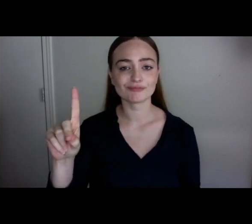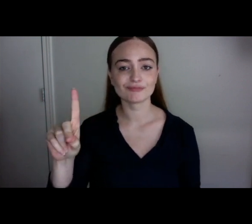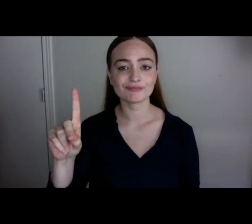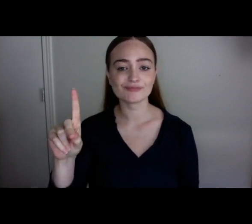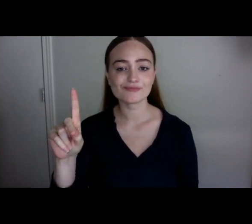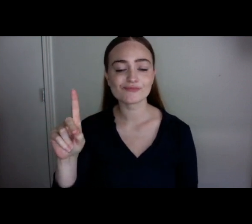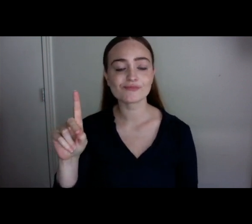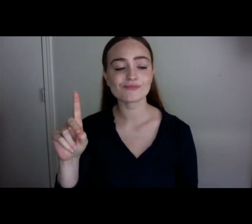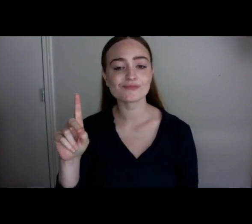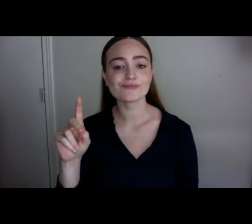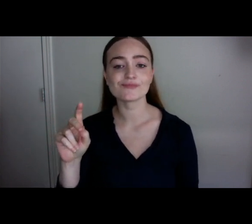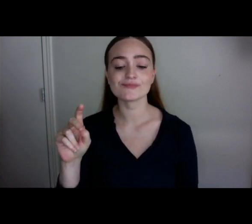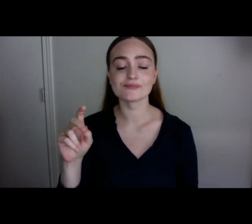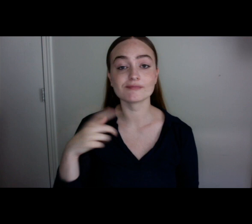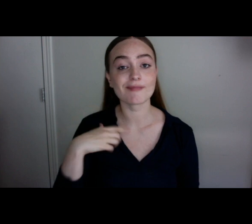metal.